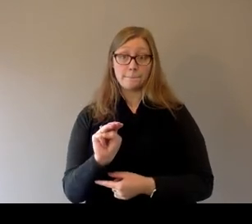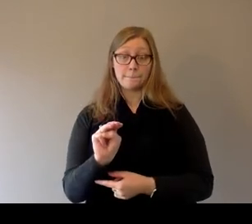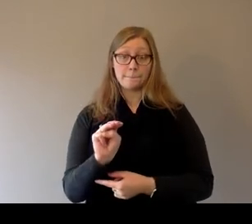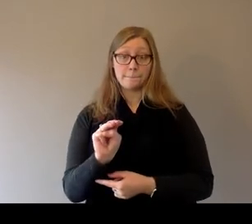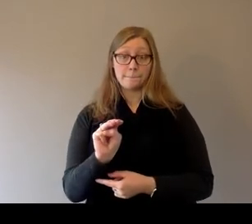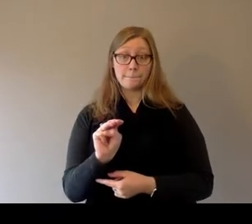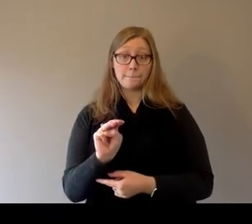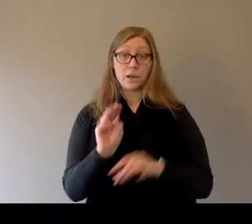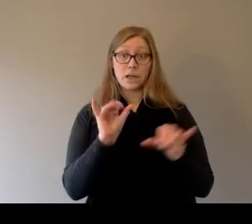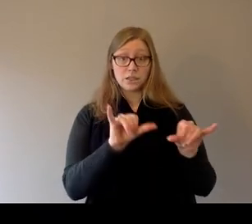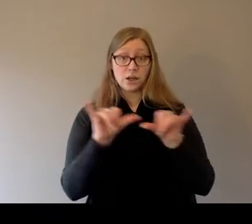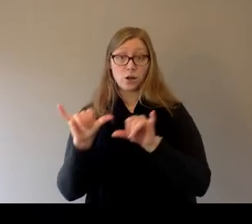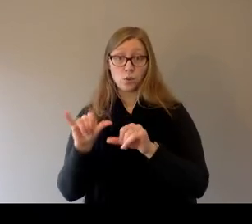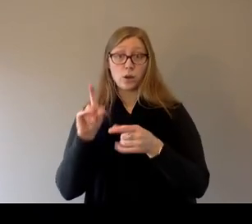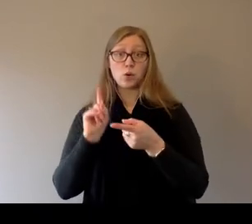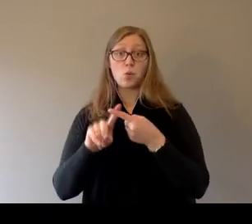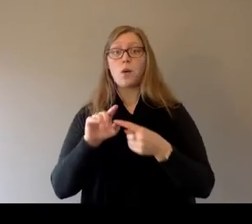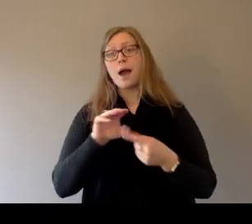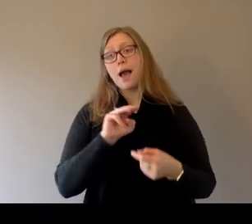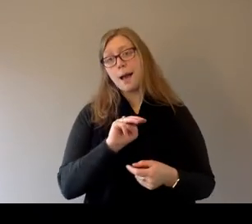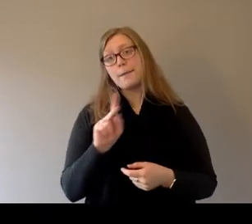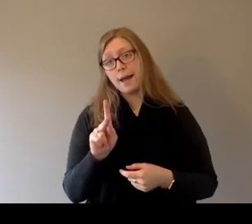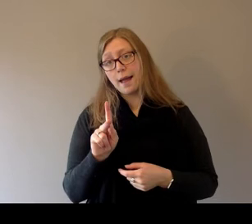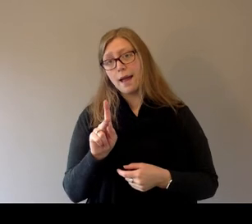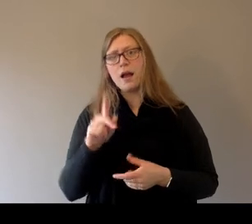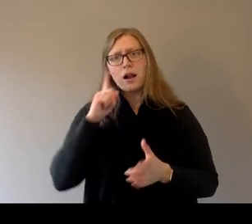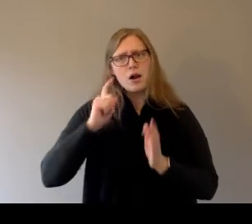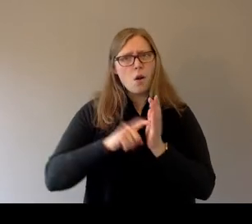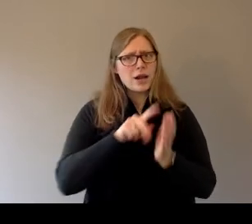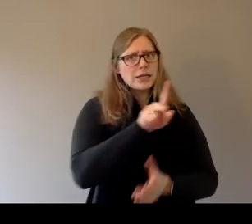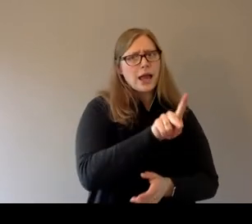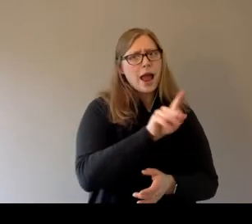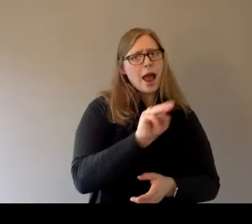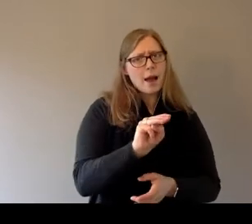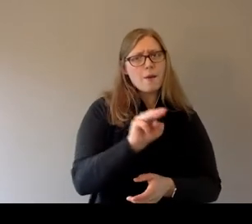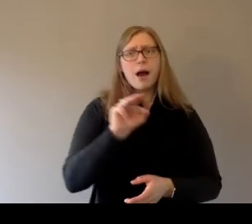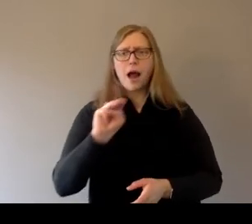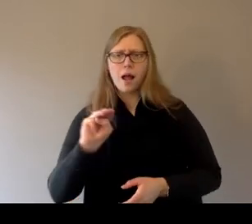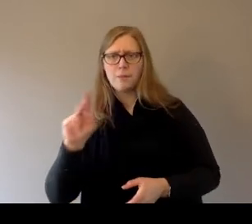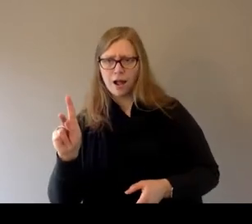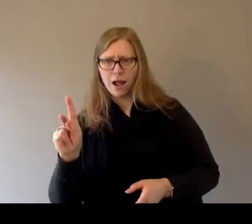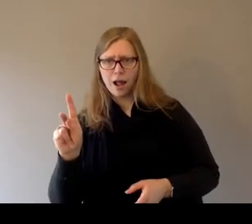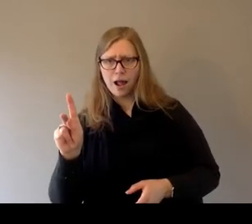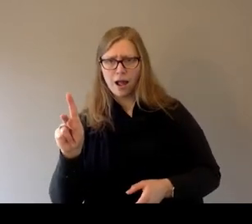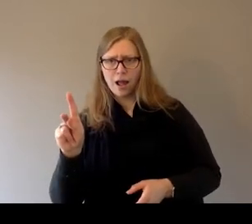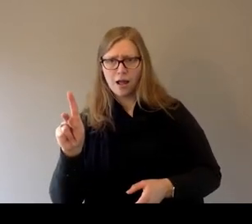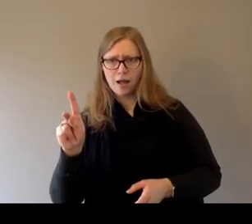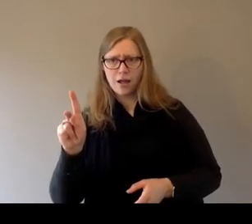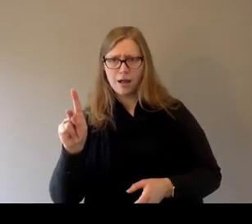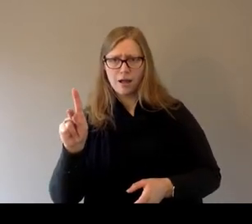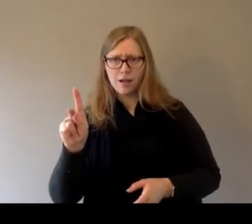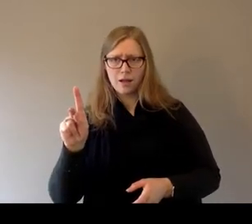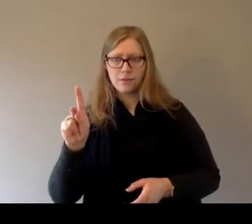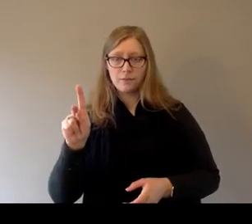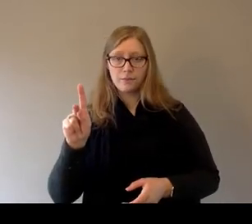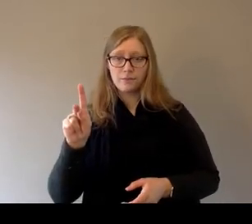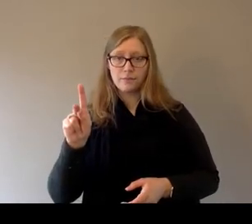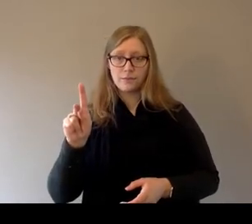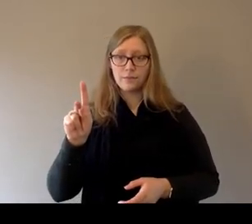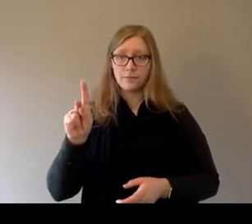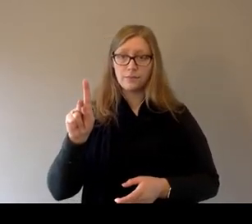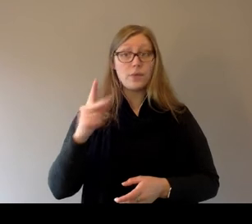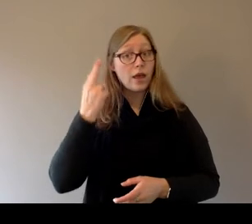is congruent to MK. Now notice I'm going backwards there. I went KM forwards, and then I went MK backwards.